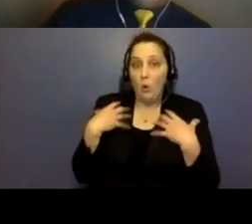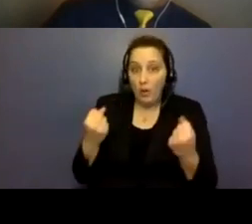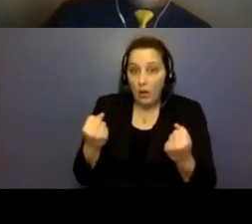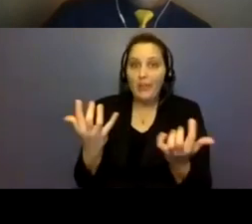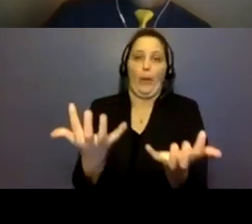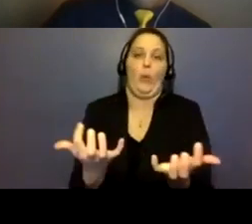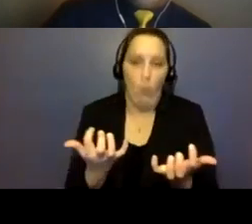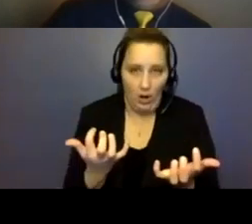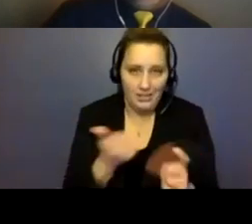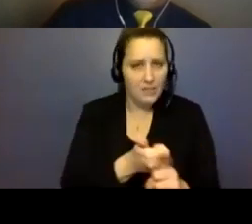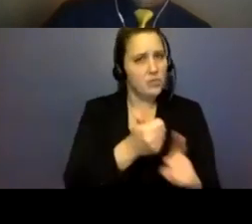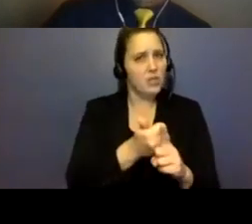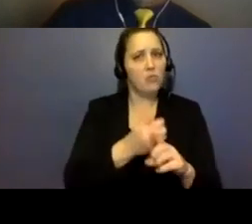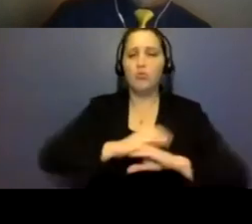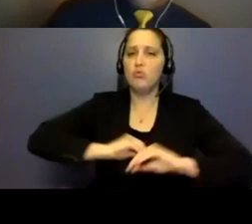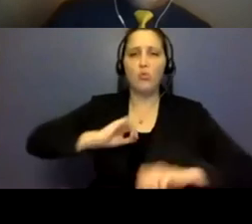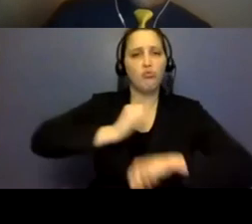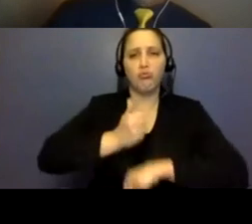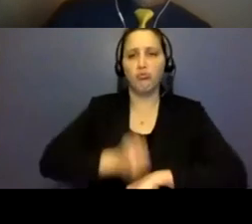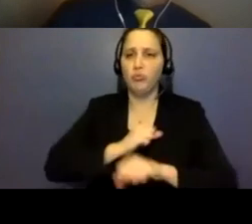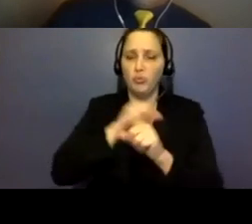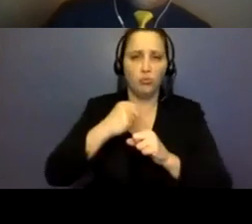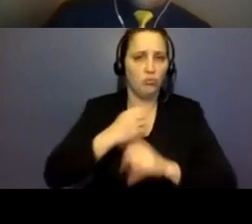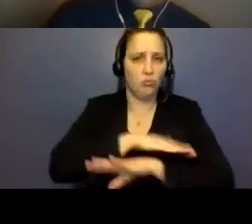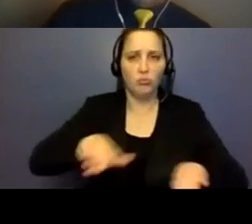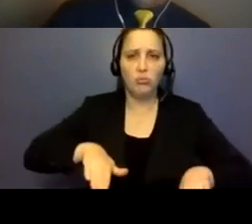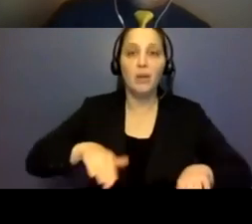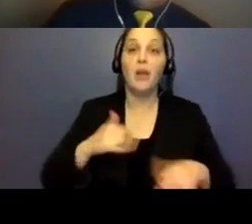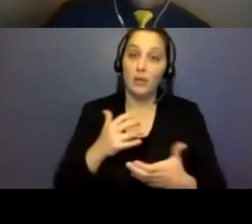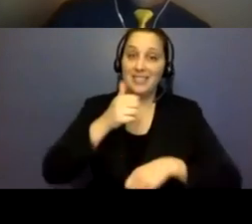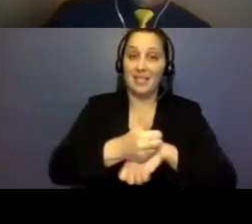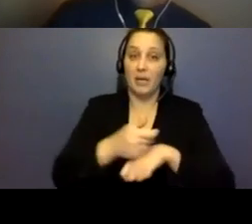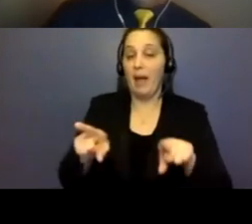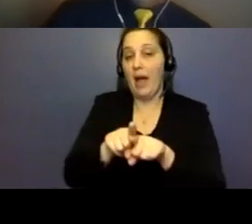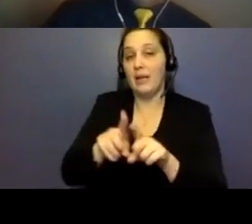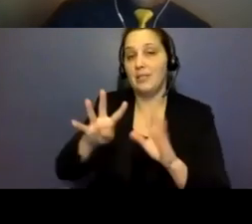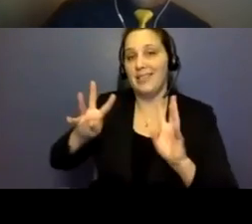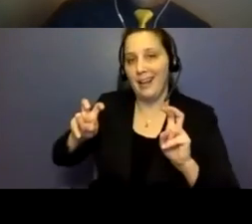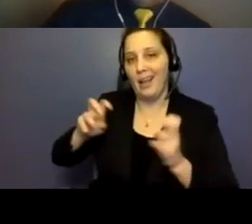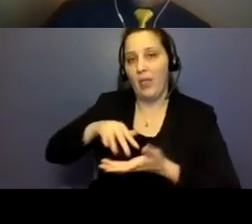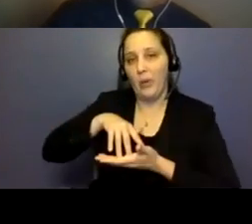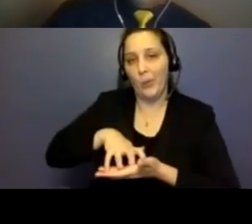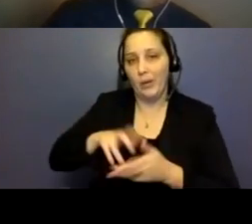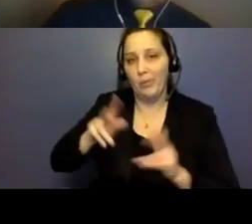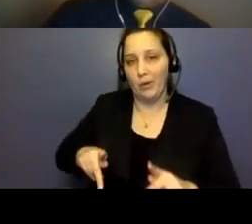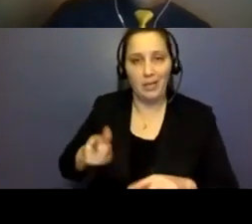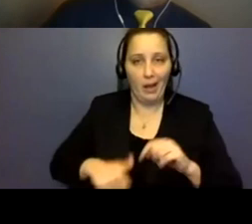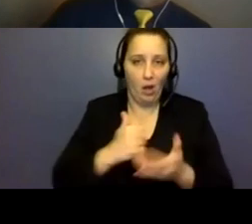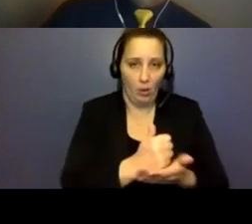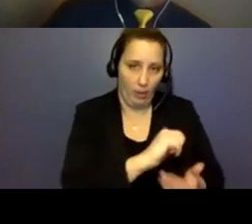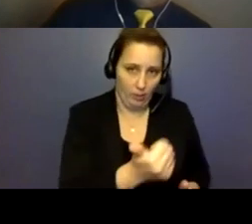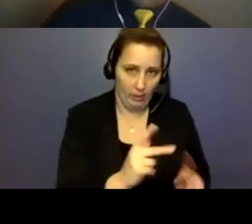terms. They don't want to have any conditions set, so that then they set themselves up as a weak person or not being able to help others.